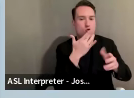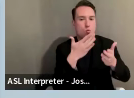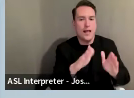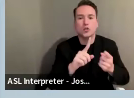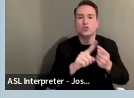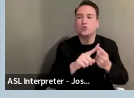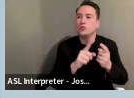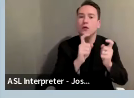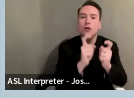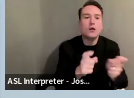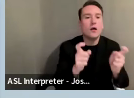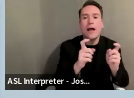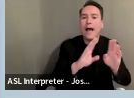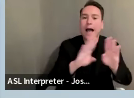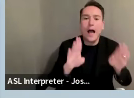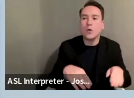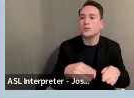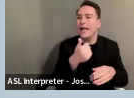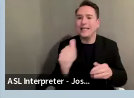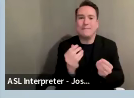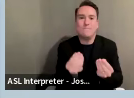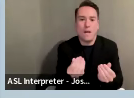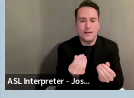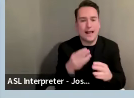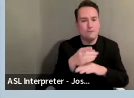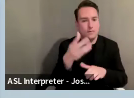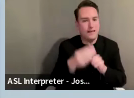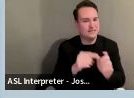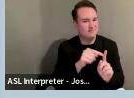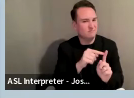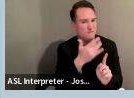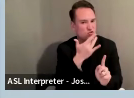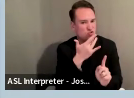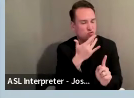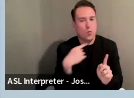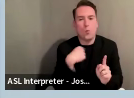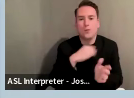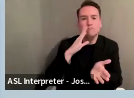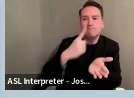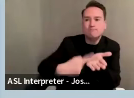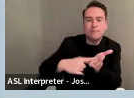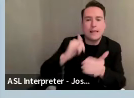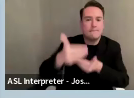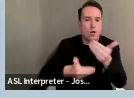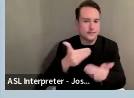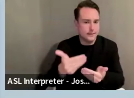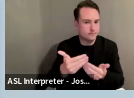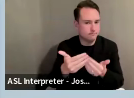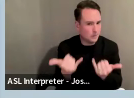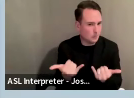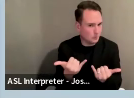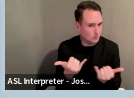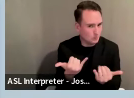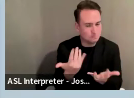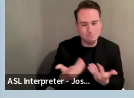real property when you pass away. So we're going to dive a little bit more closely into creating a revocable trust and what that means to you or